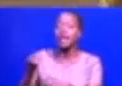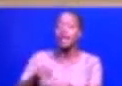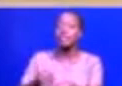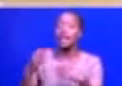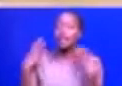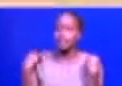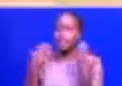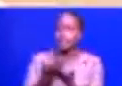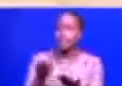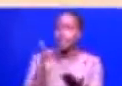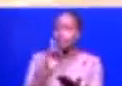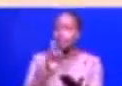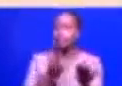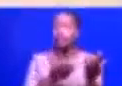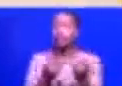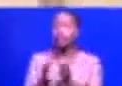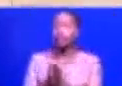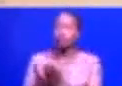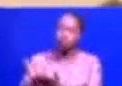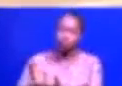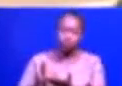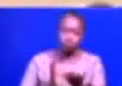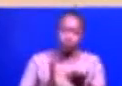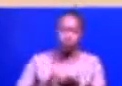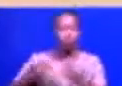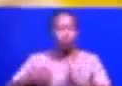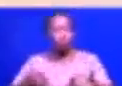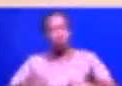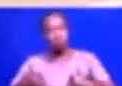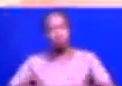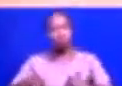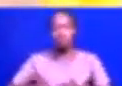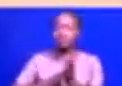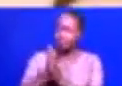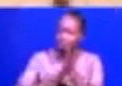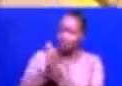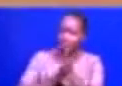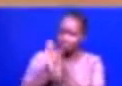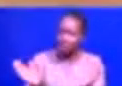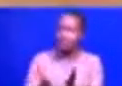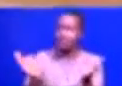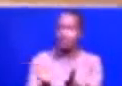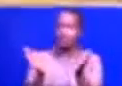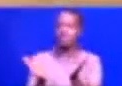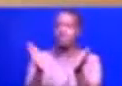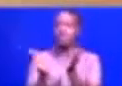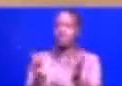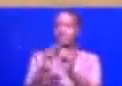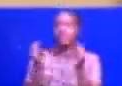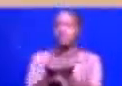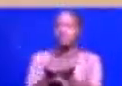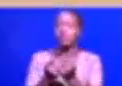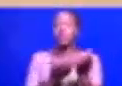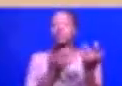games. We expect them to ferry a lot of fans. Students love cheering their teams. And so we expect that the gym